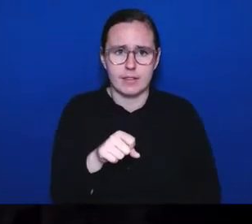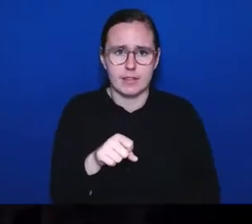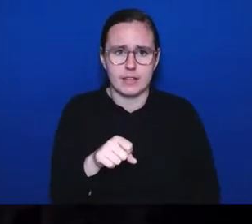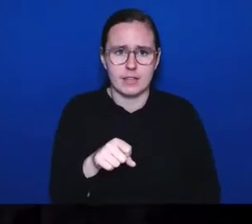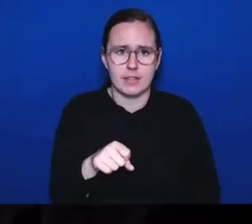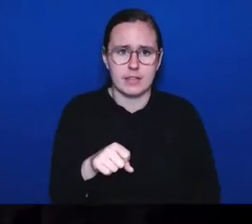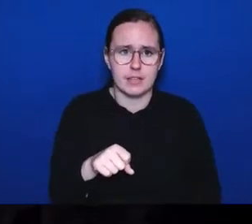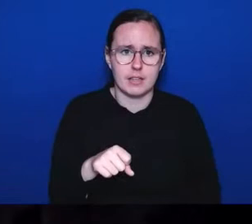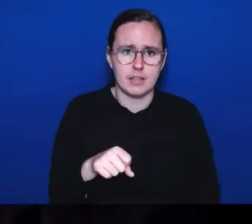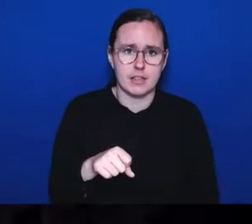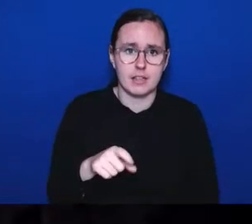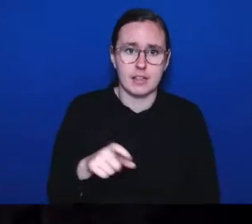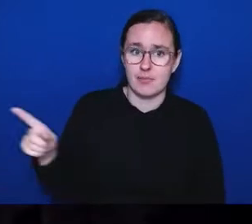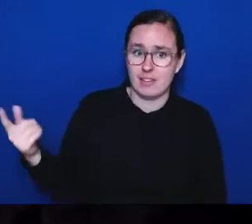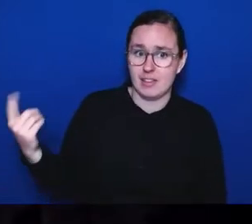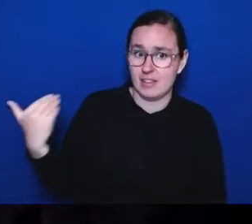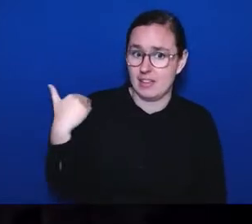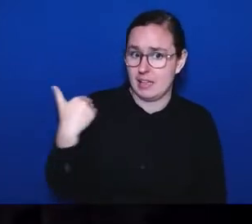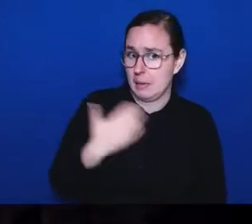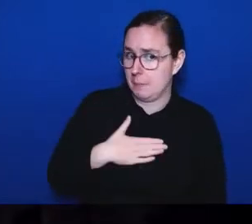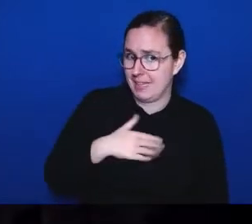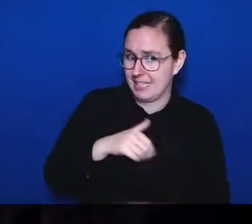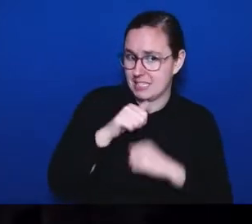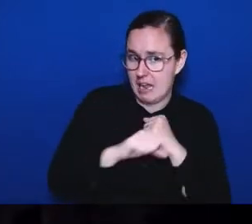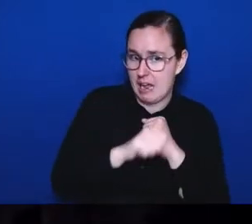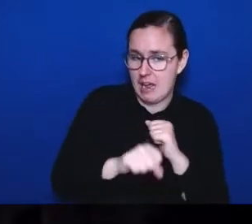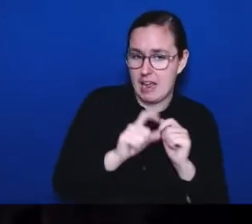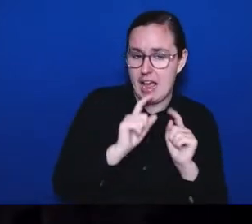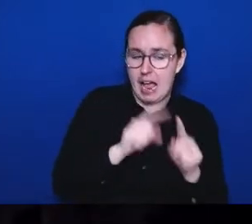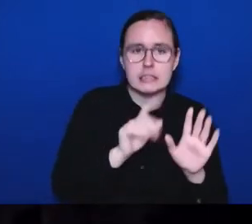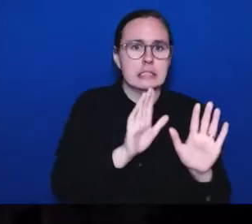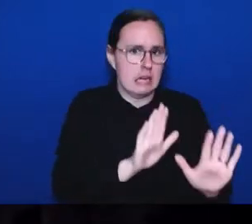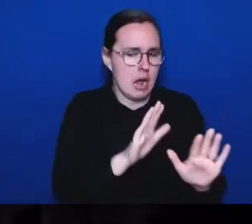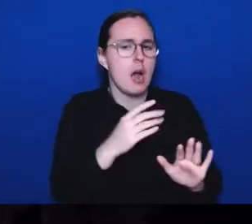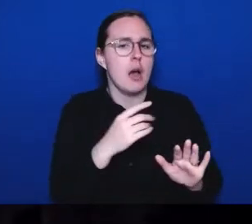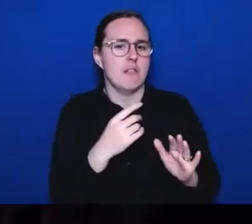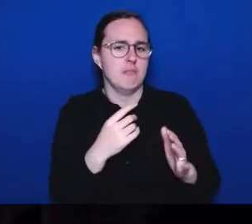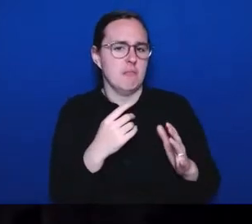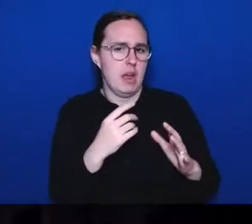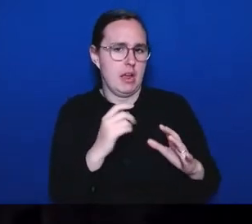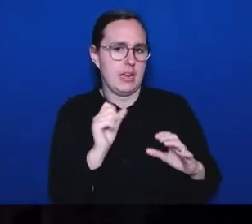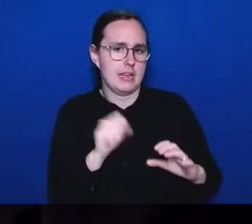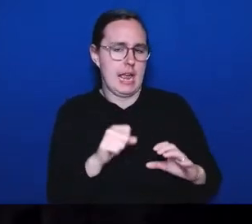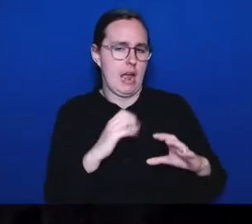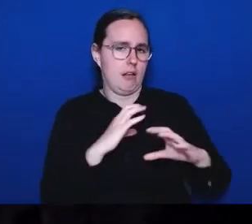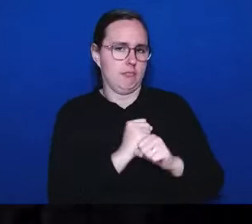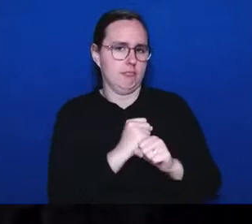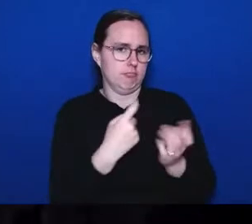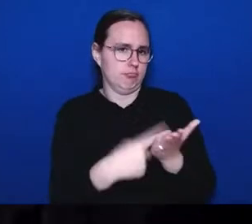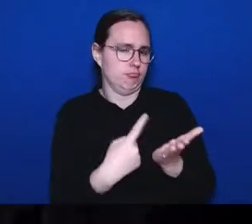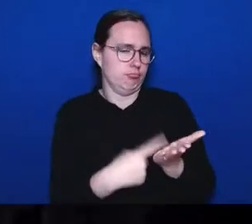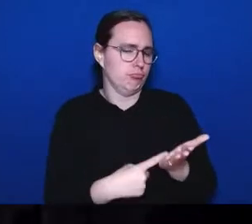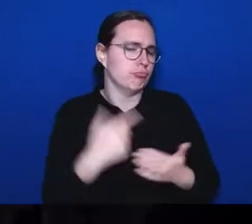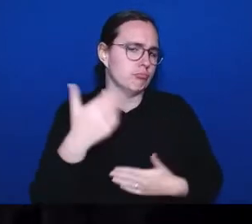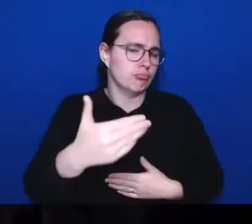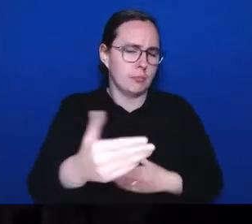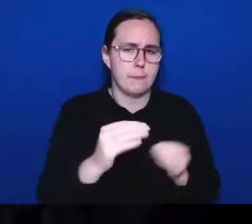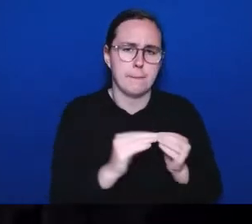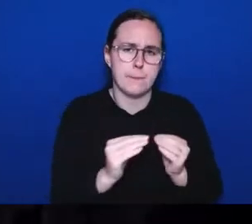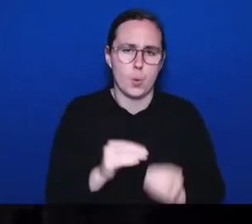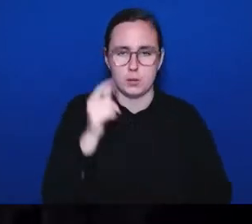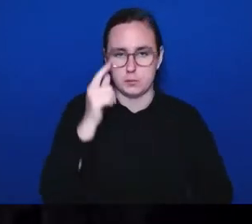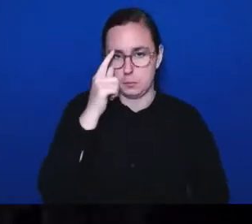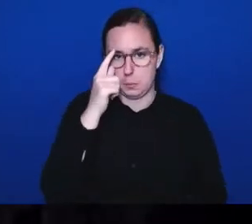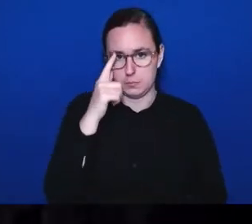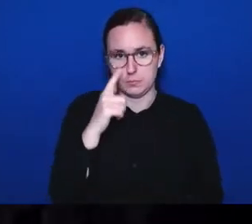on that questions. But this supports primary care doctors working in small communities and large. There's specific